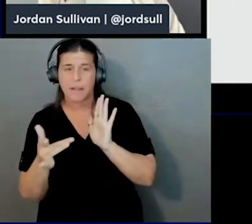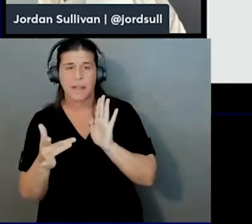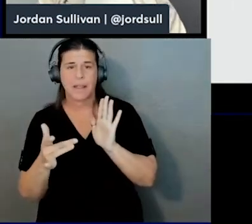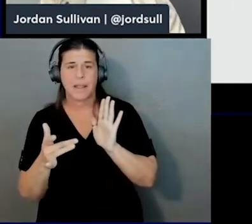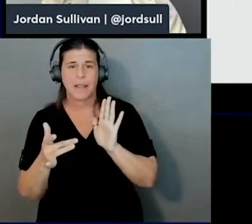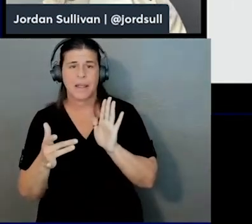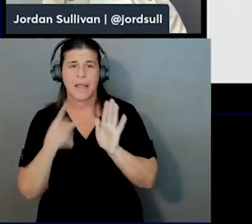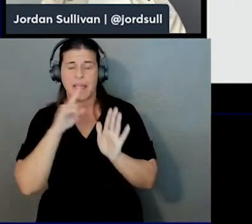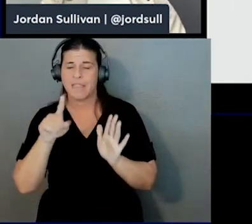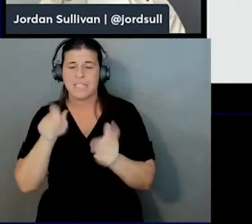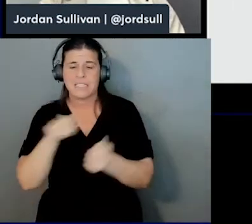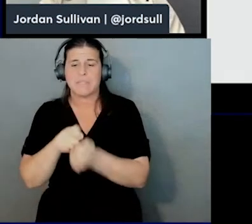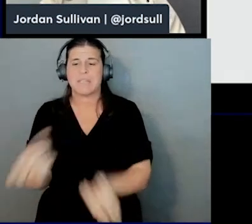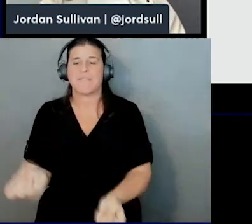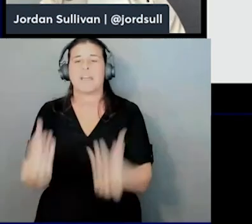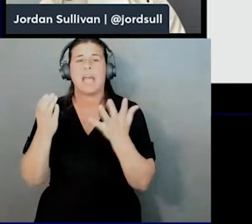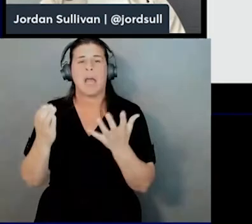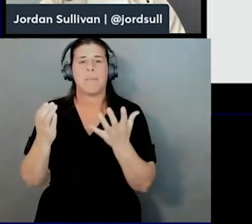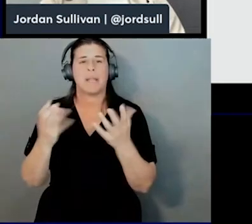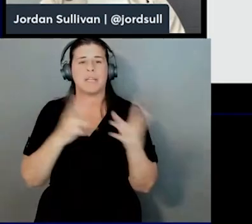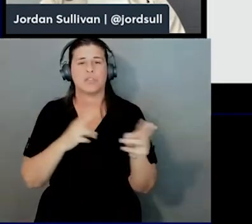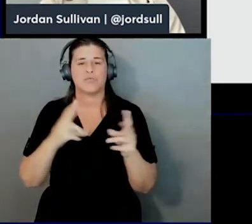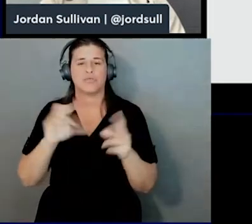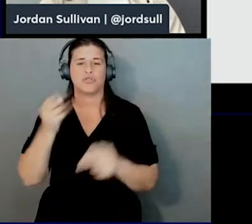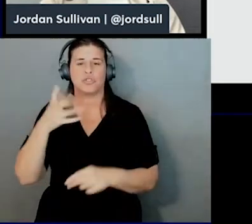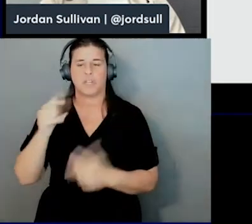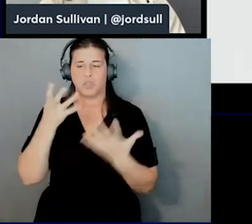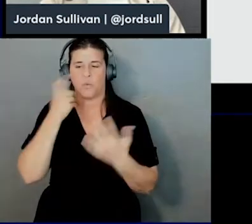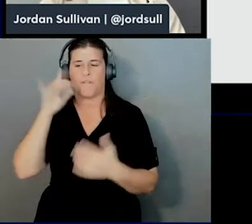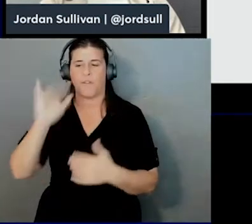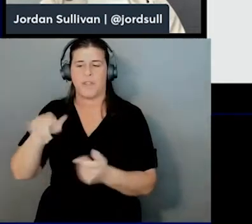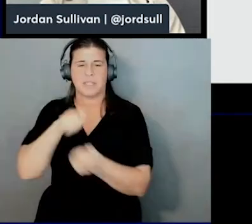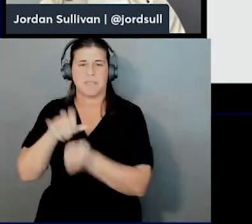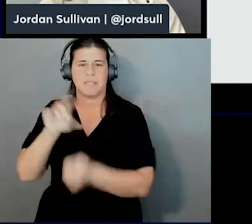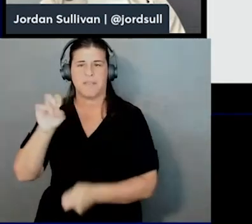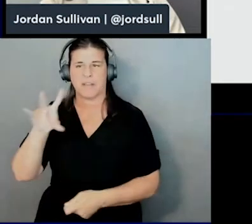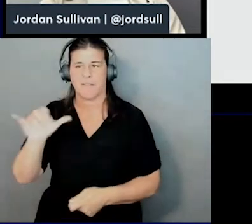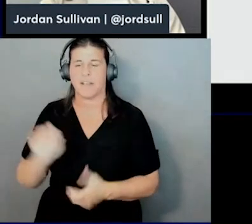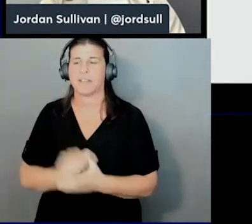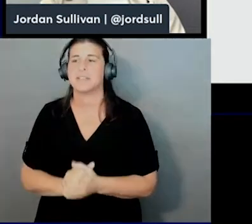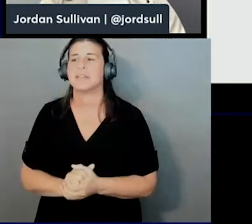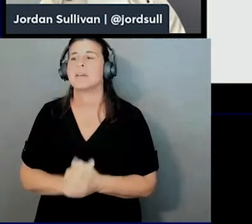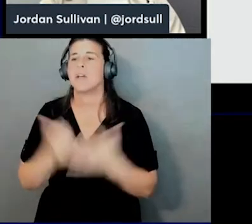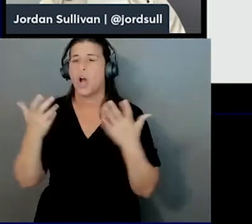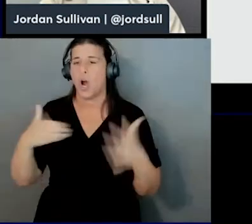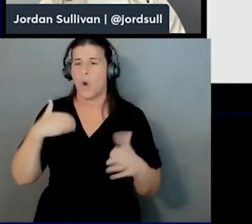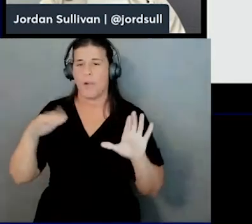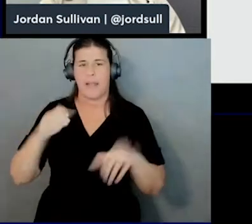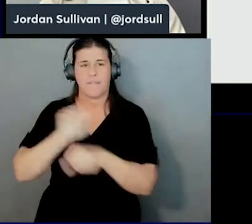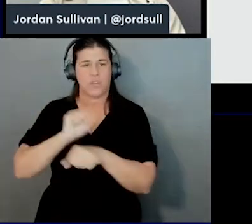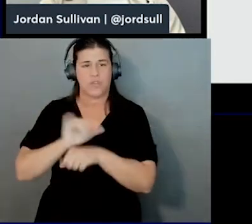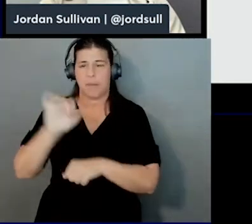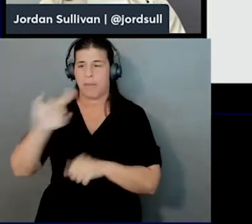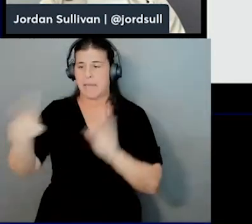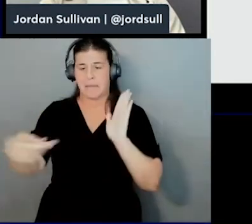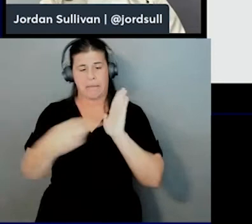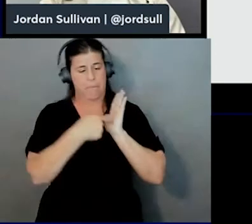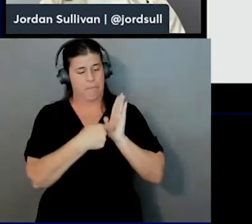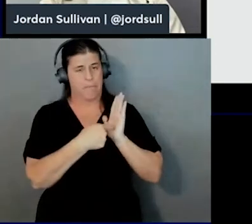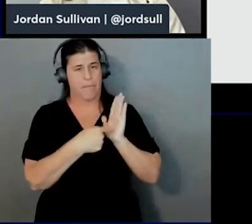specify number of shots that you want to do on this device. So you get the job ID back. You